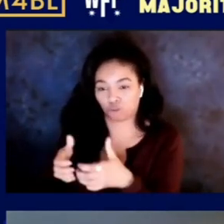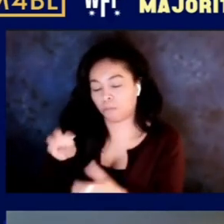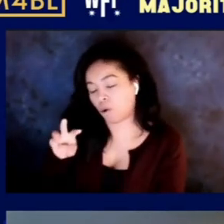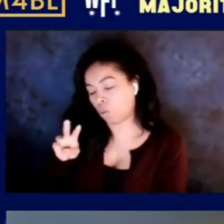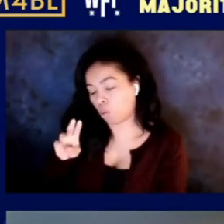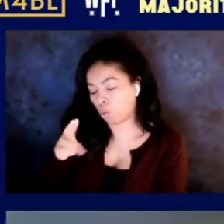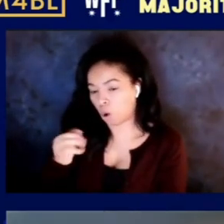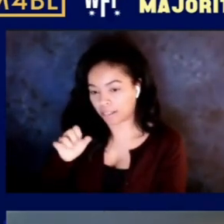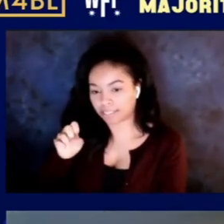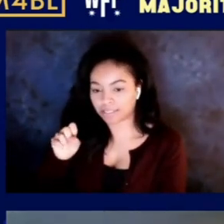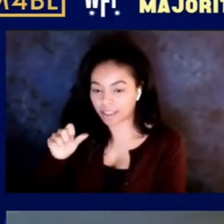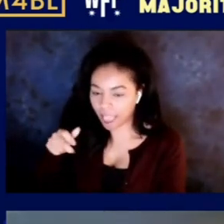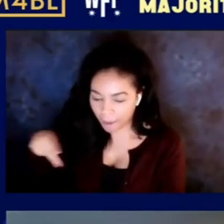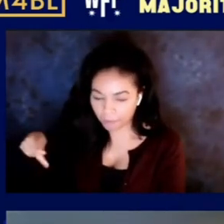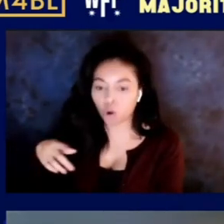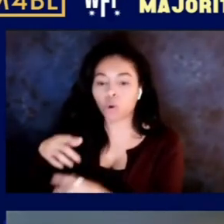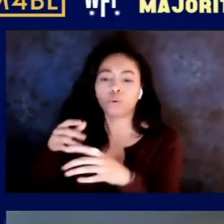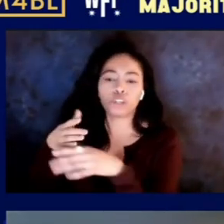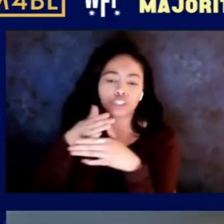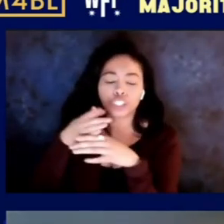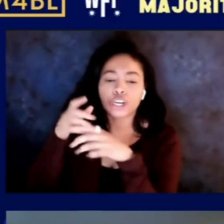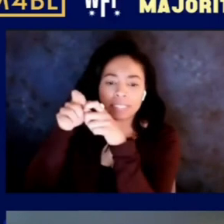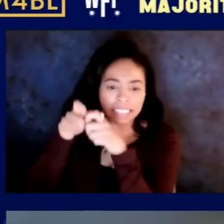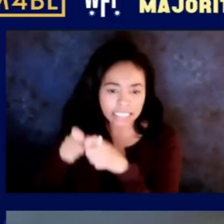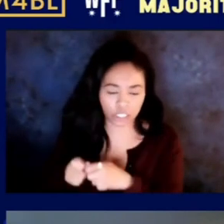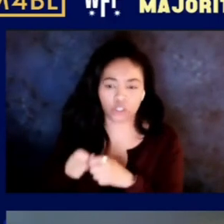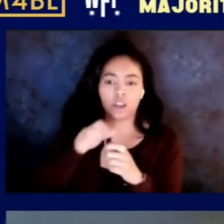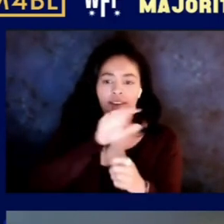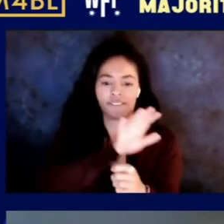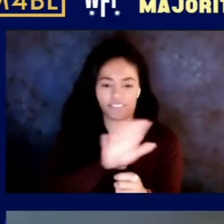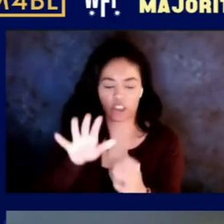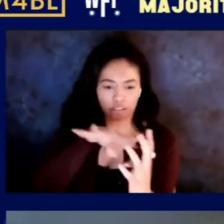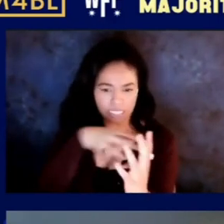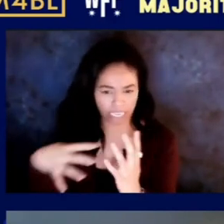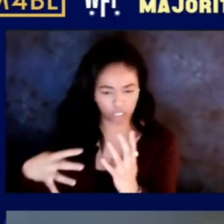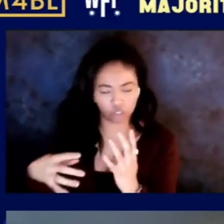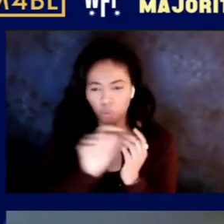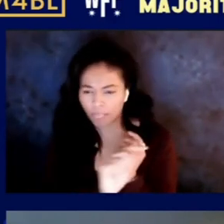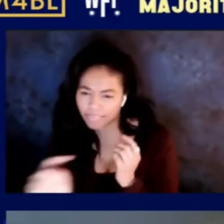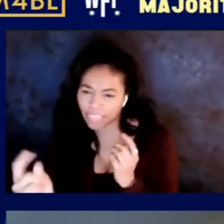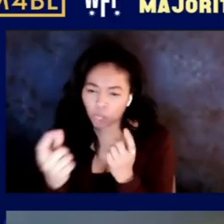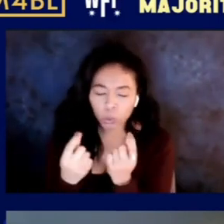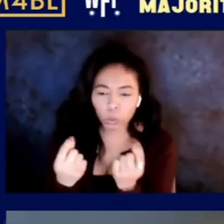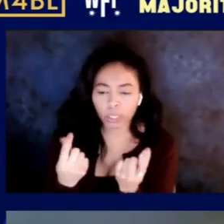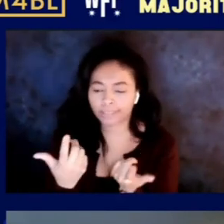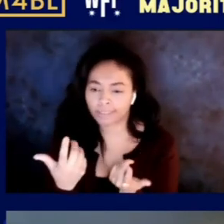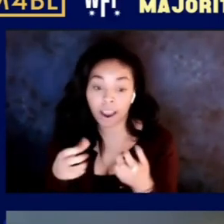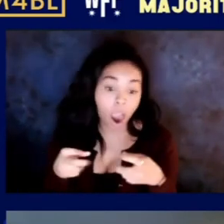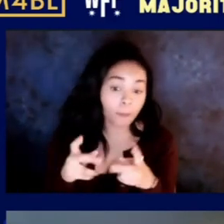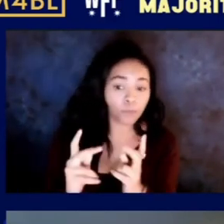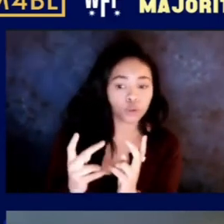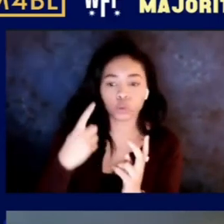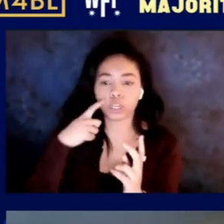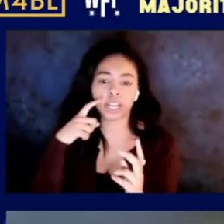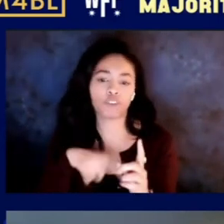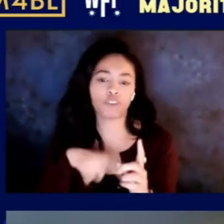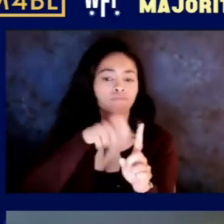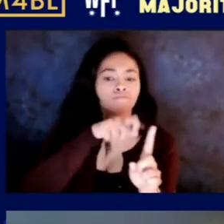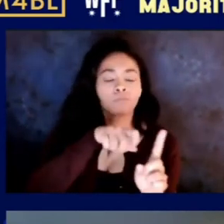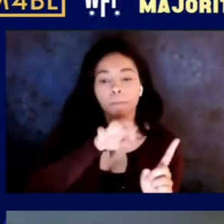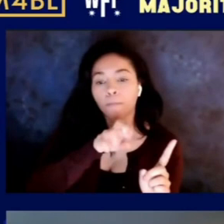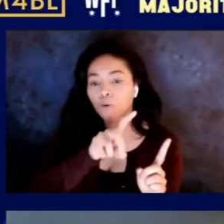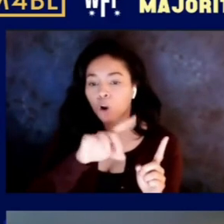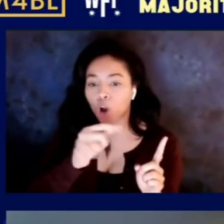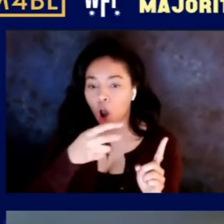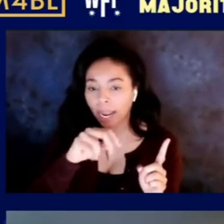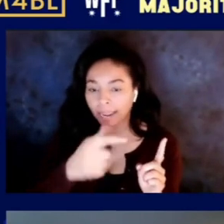of the schedule of these elected officials, what they're doing, opportunities for bird dogging. And somebody basically put out